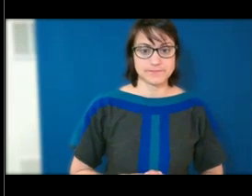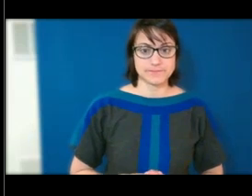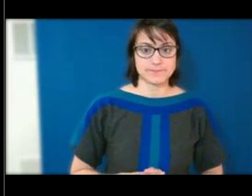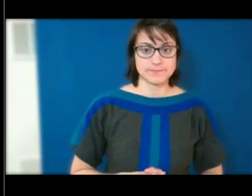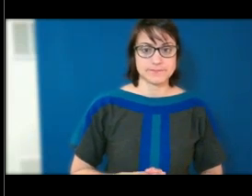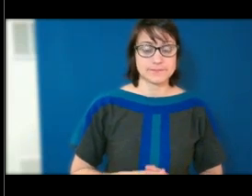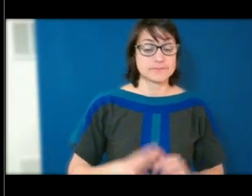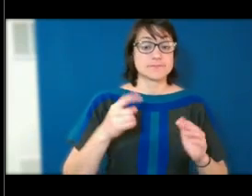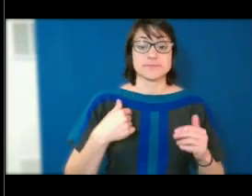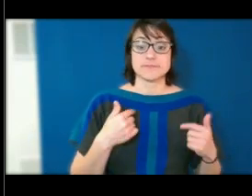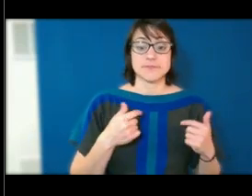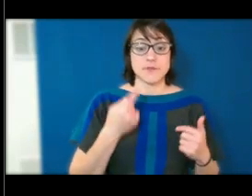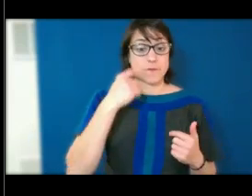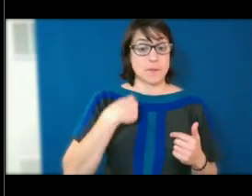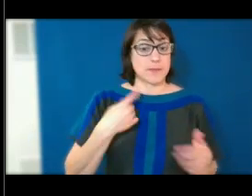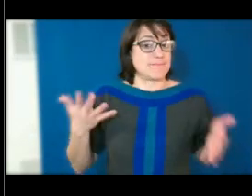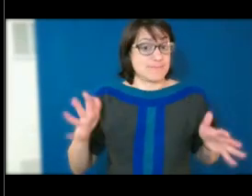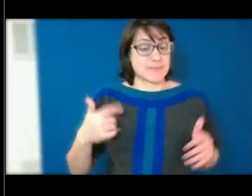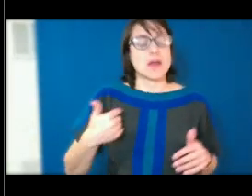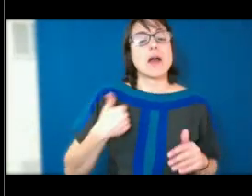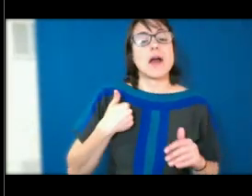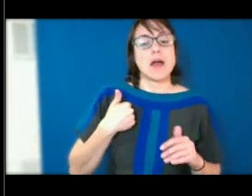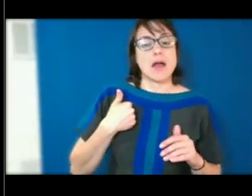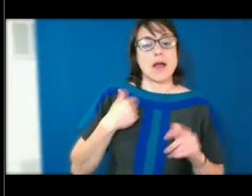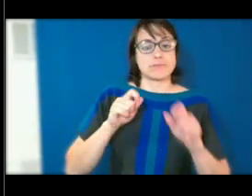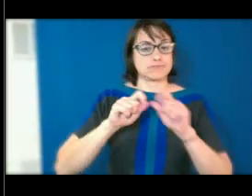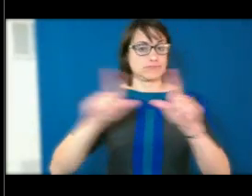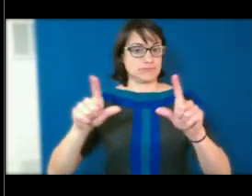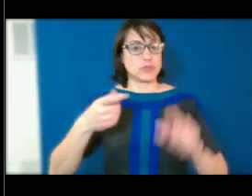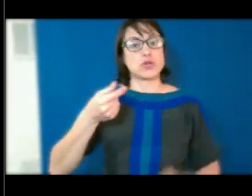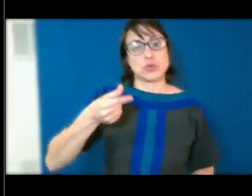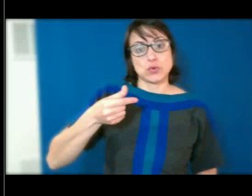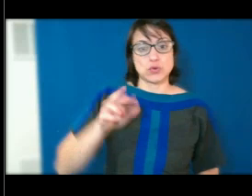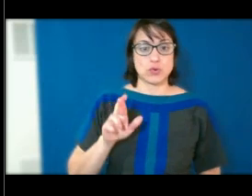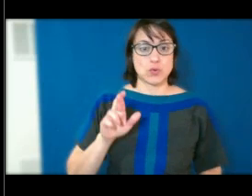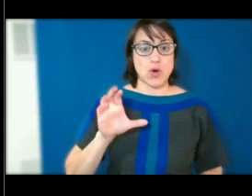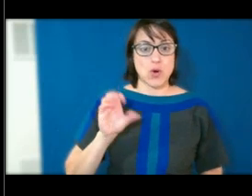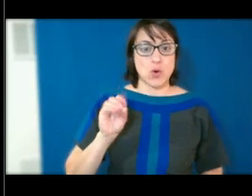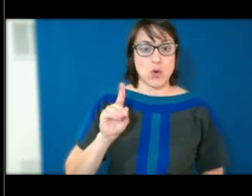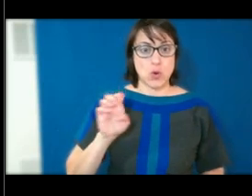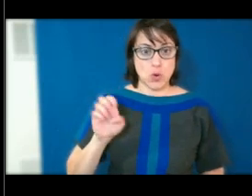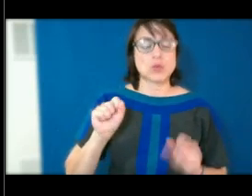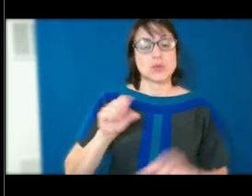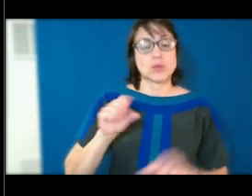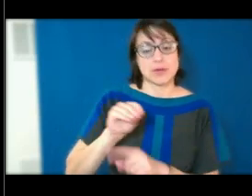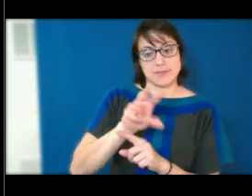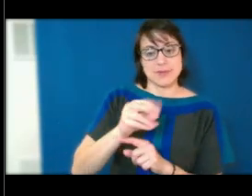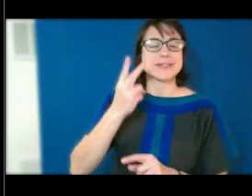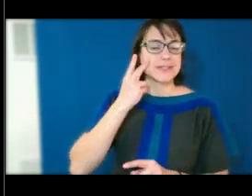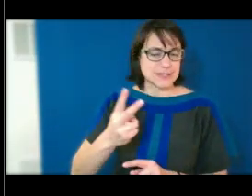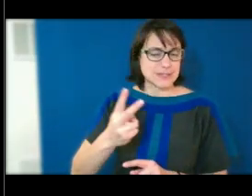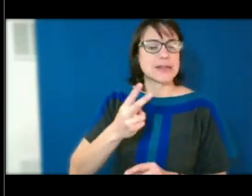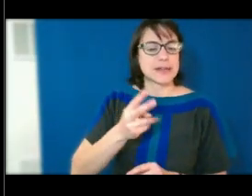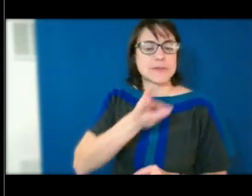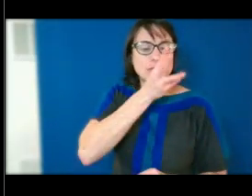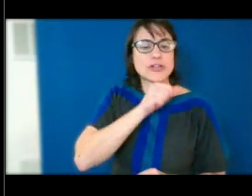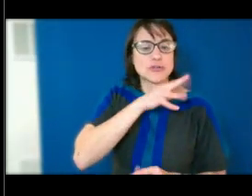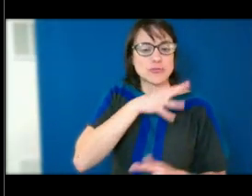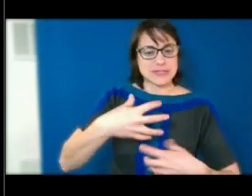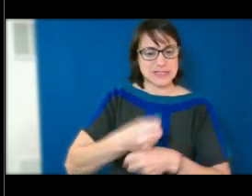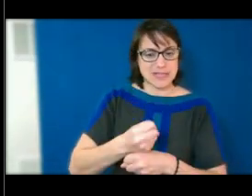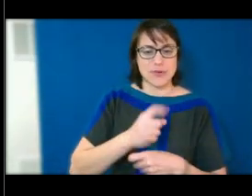put this QR code up here so you can always find our marine debris summary, like all of our projects that we have on our